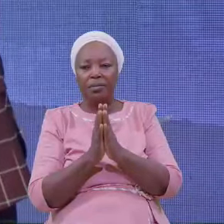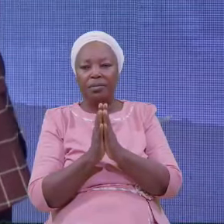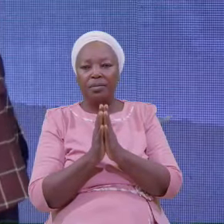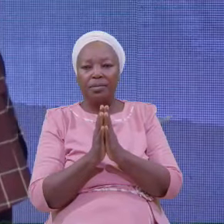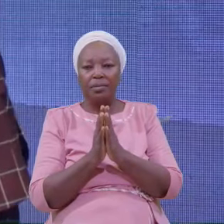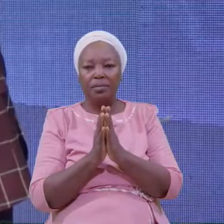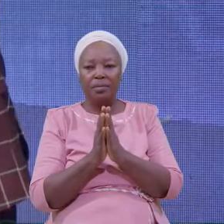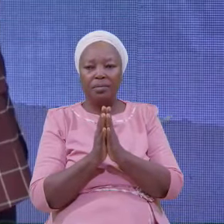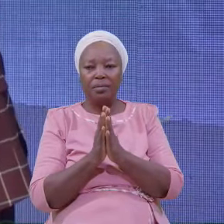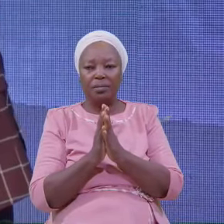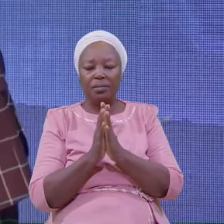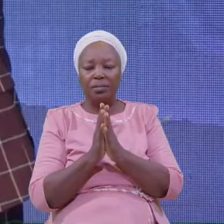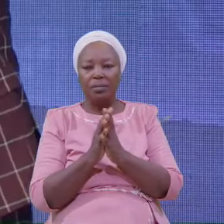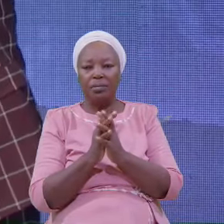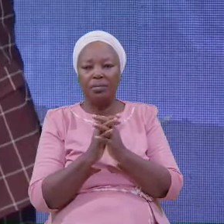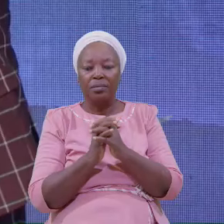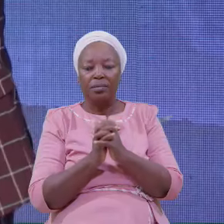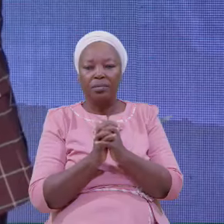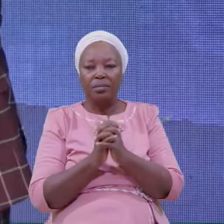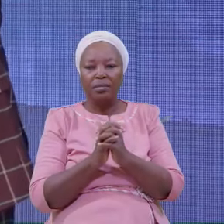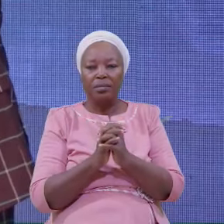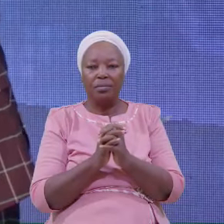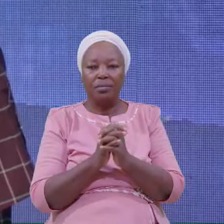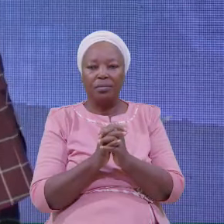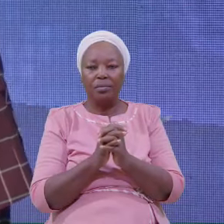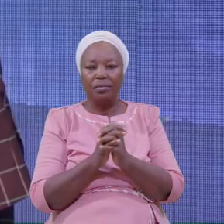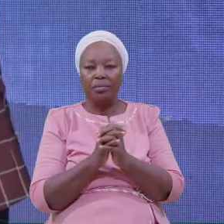While we are praying, while we are seeking the face of the Lord